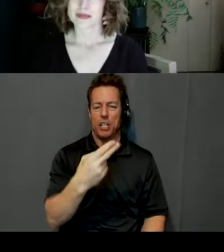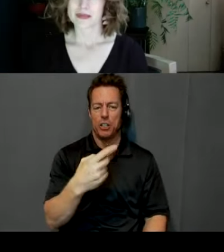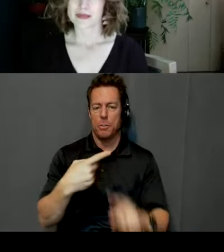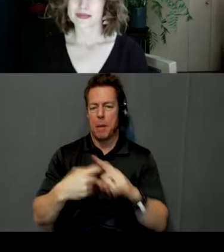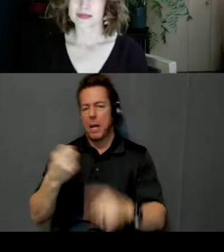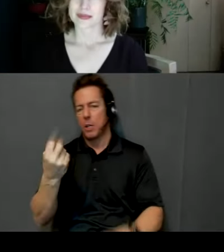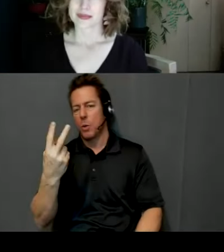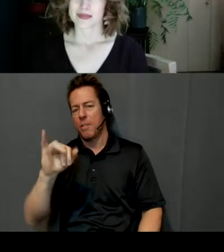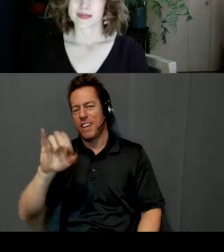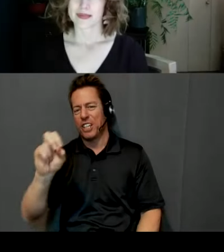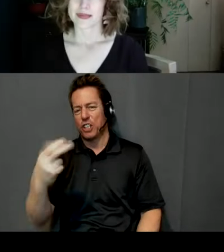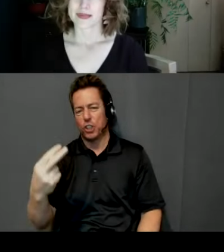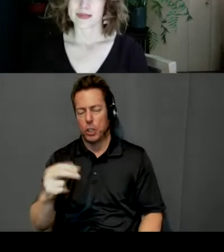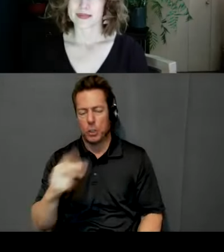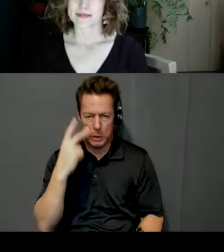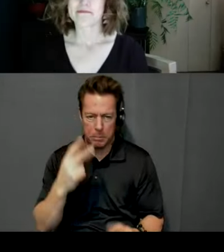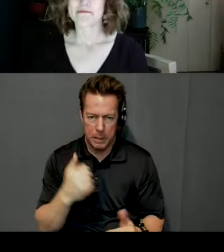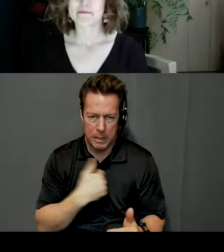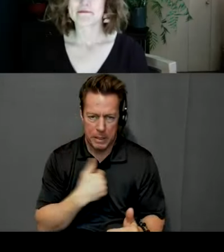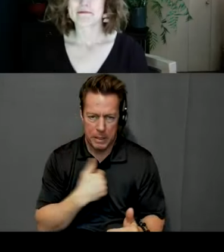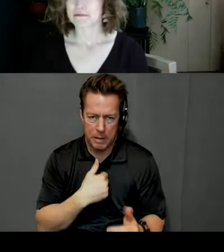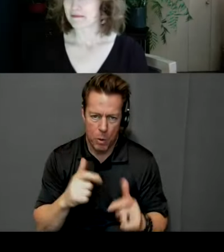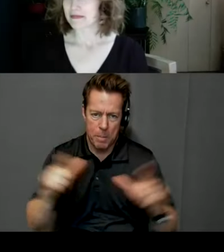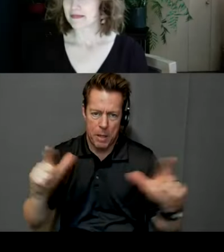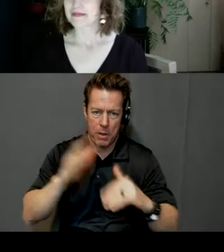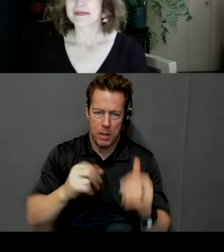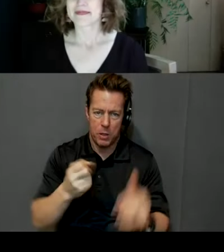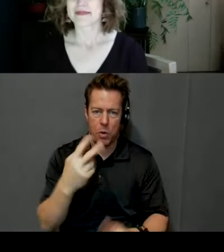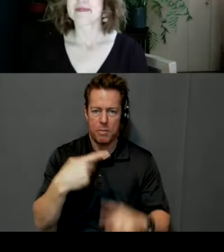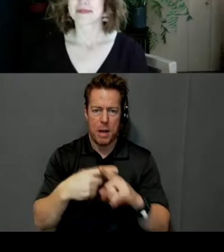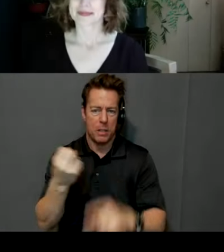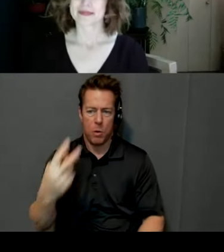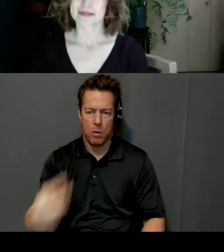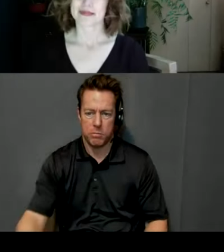Yeah, I don't see myself going much bigger than 12 by 12 at the moment.